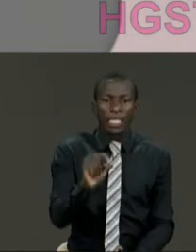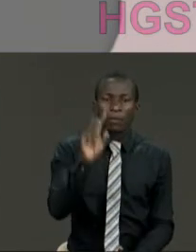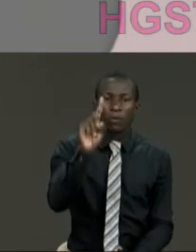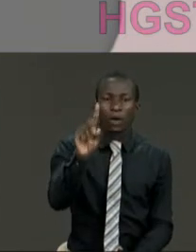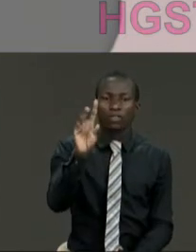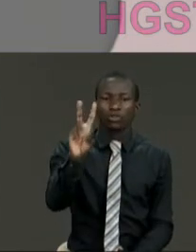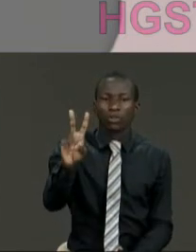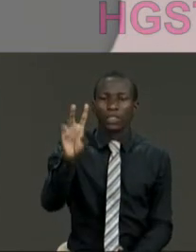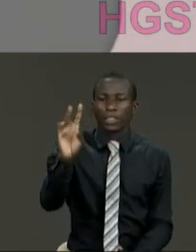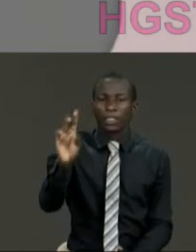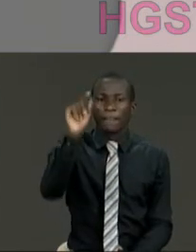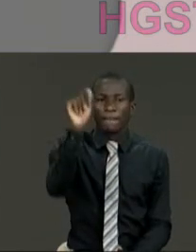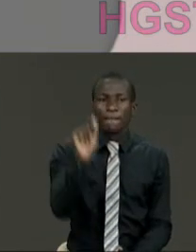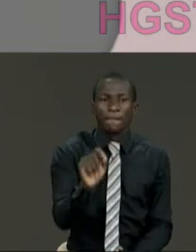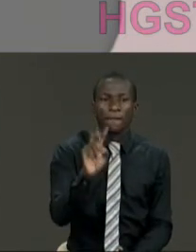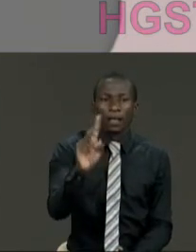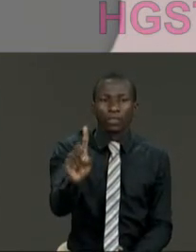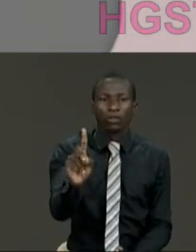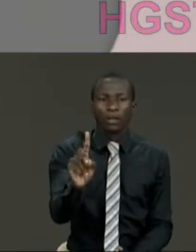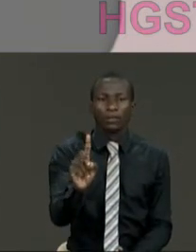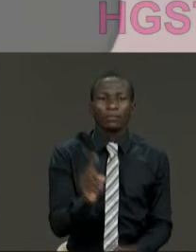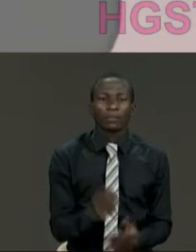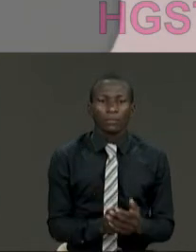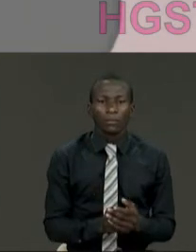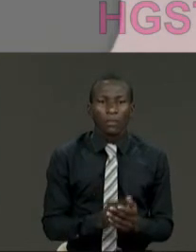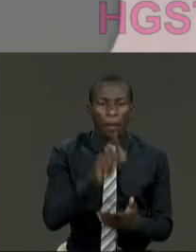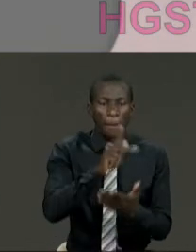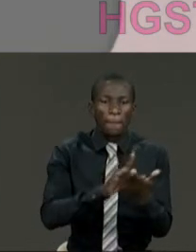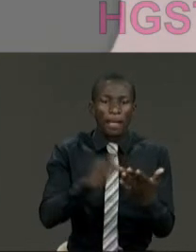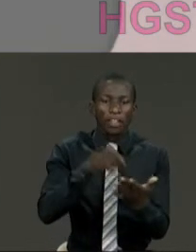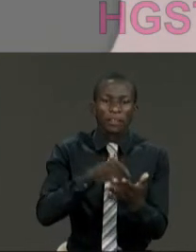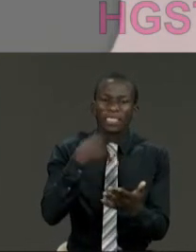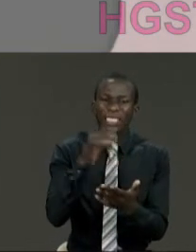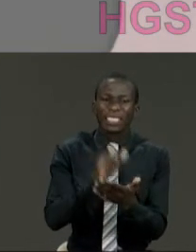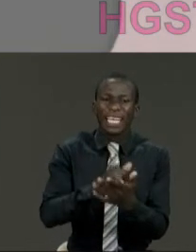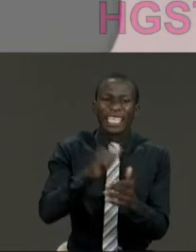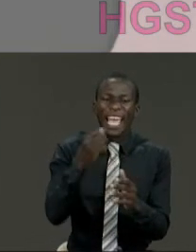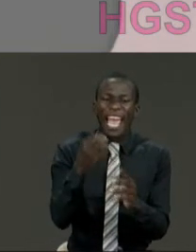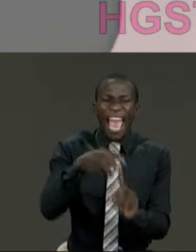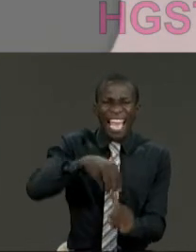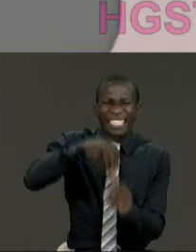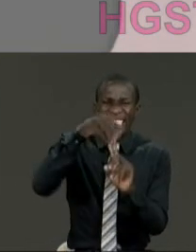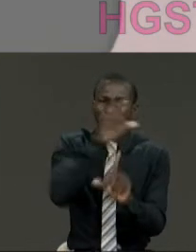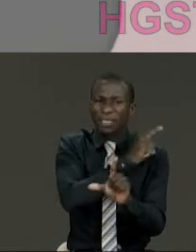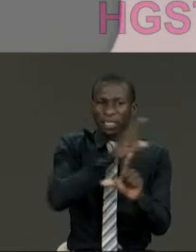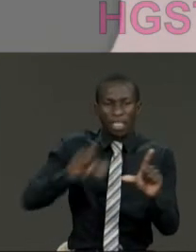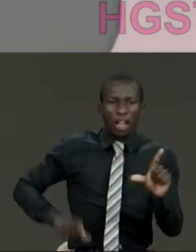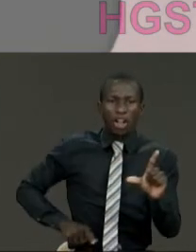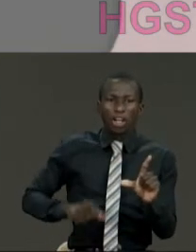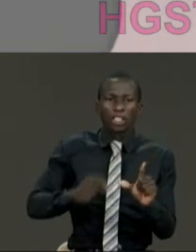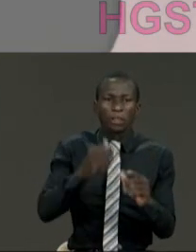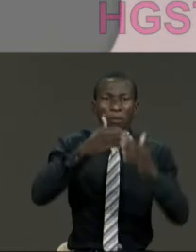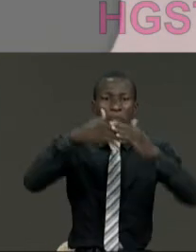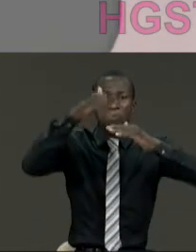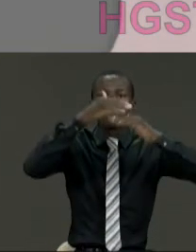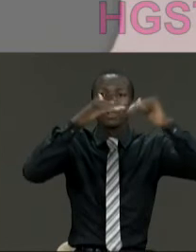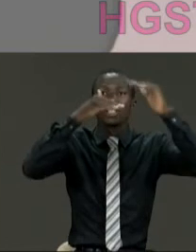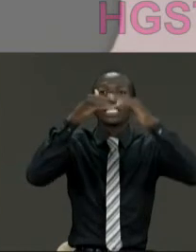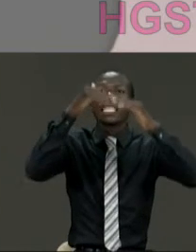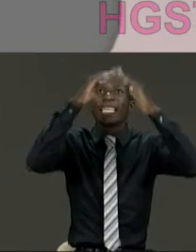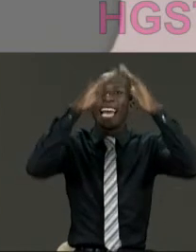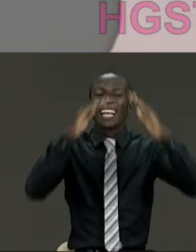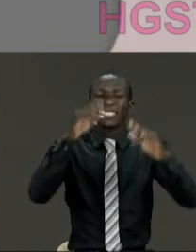1, Psalm 127 verse 1, part of it says, except the Lord build the house, the laborer in vain that